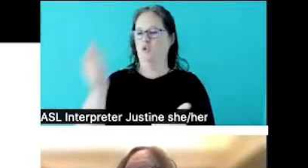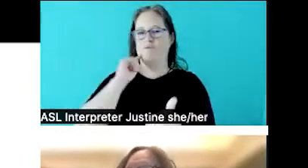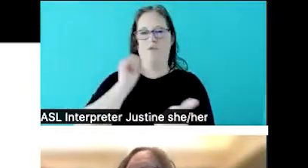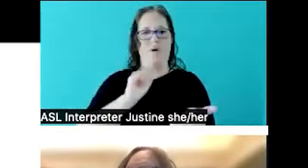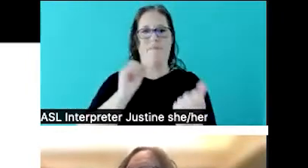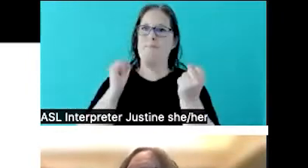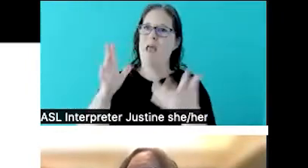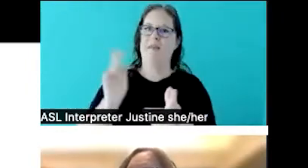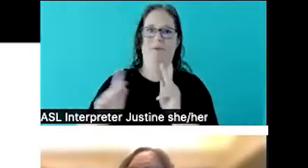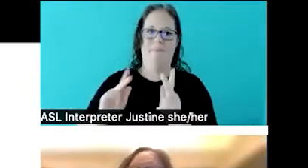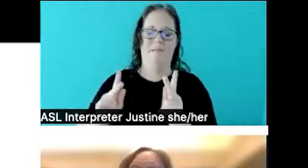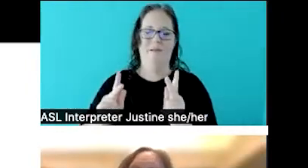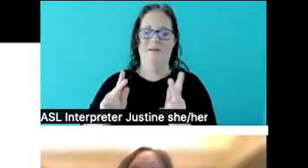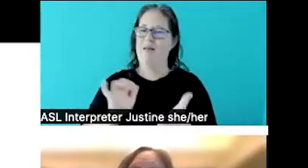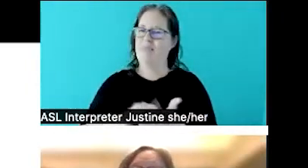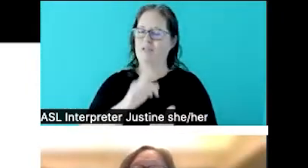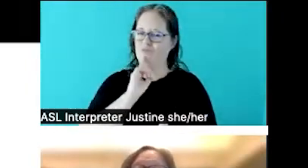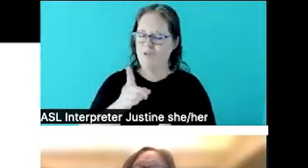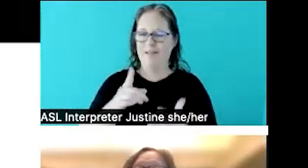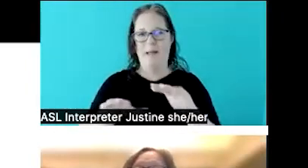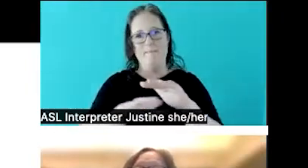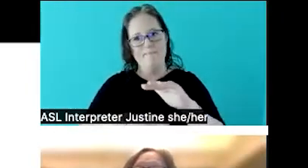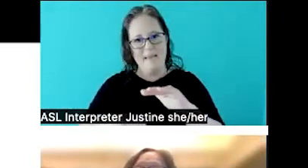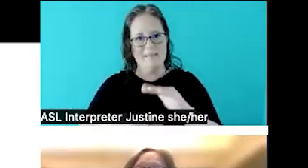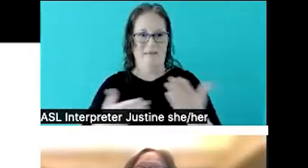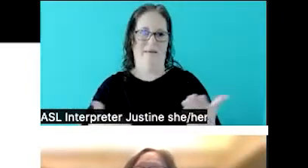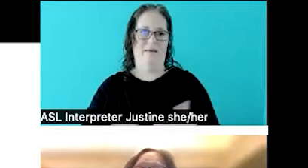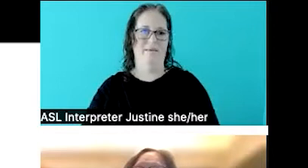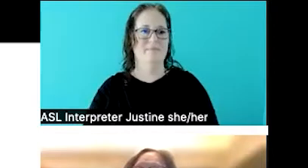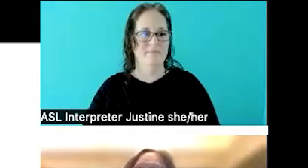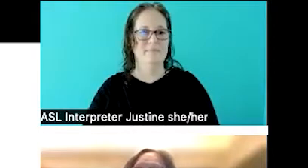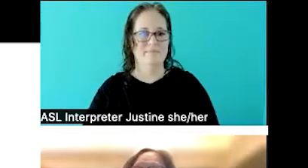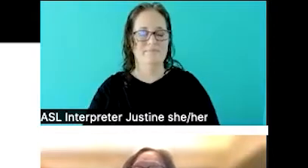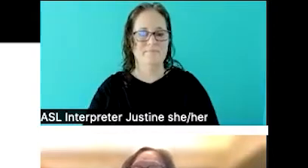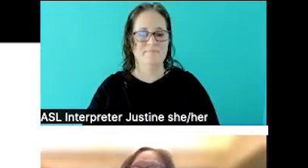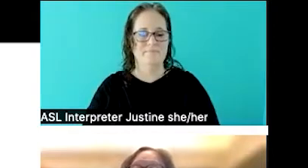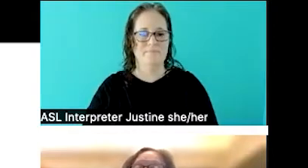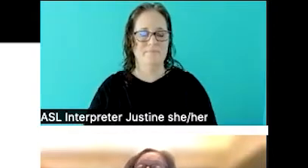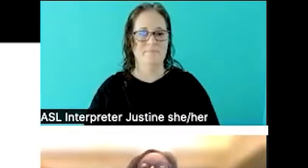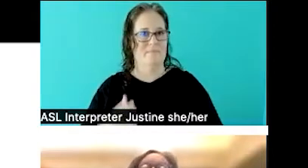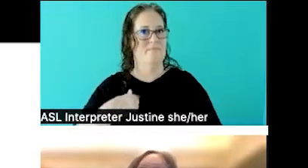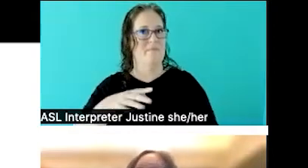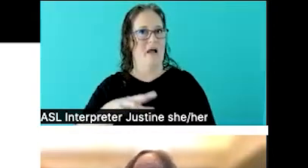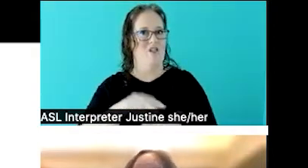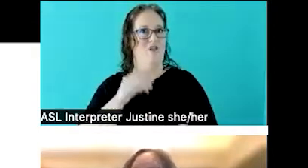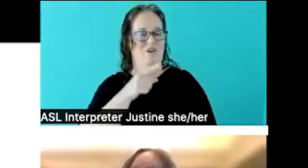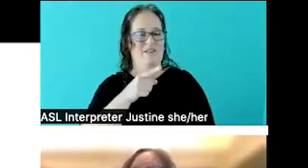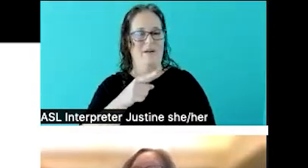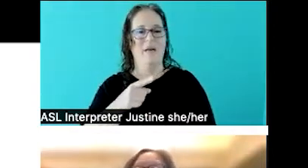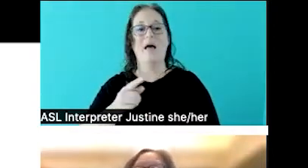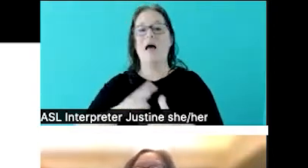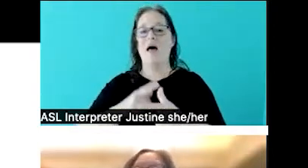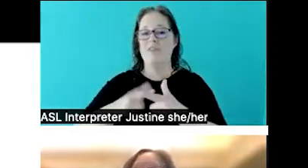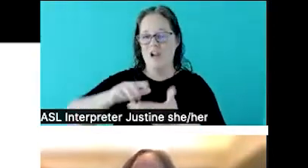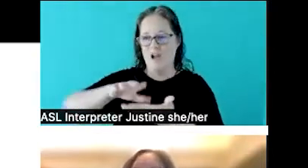the very, very basic things that I learned. And then I started learning about how to get started.